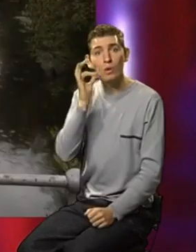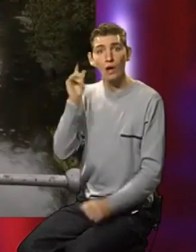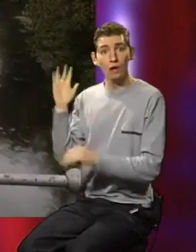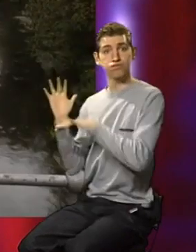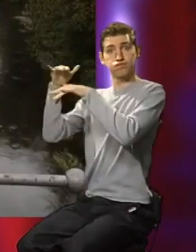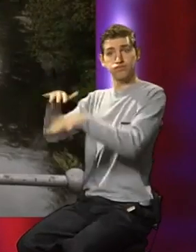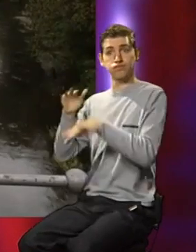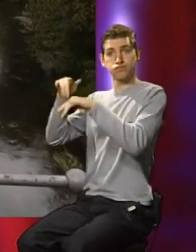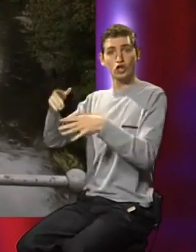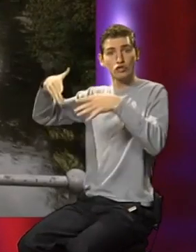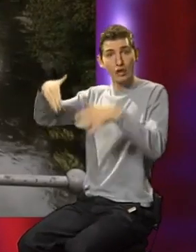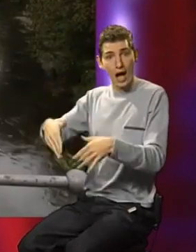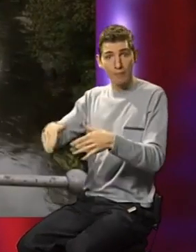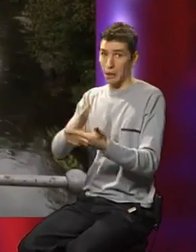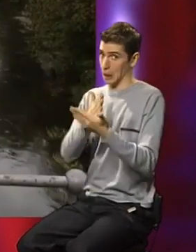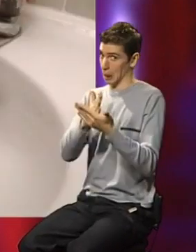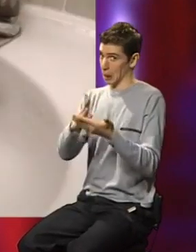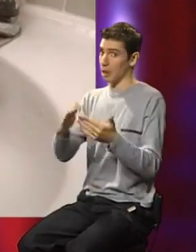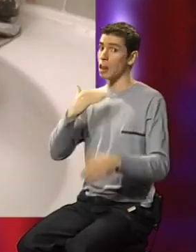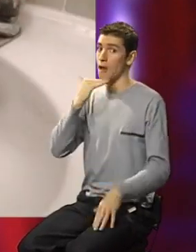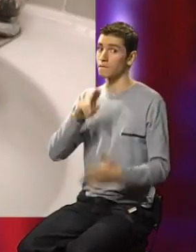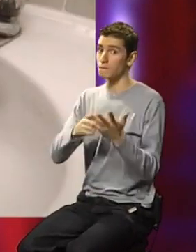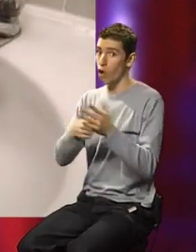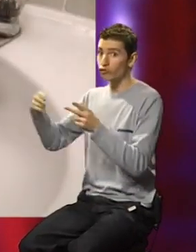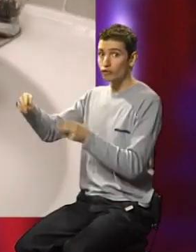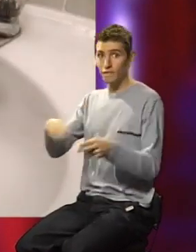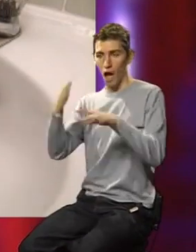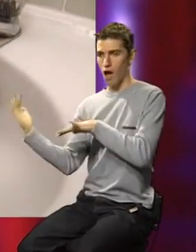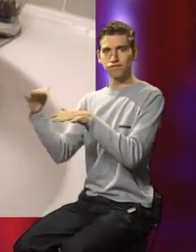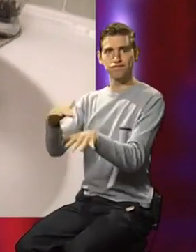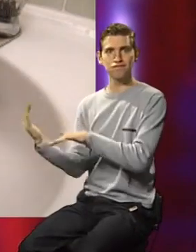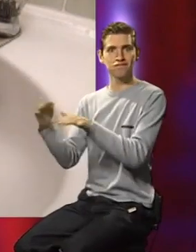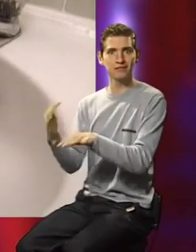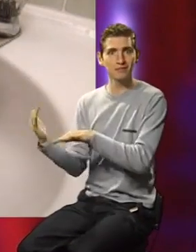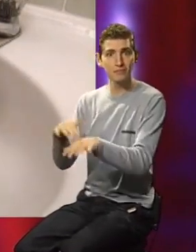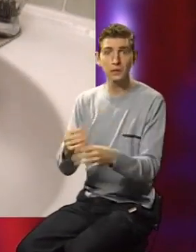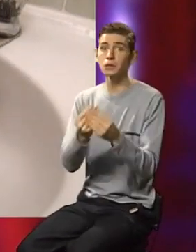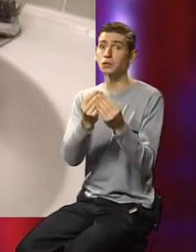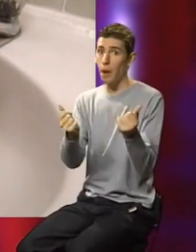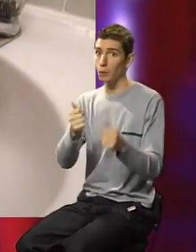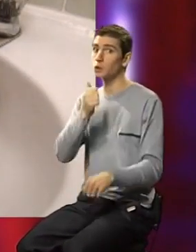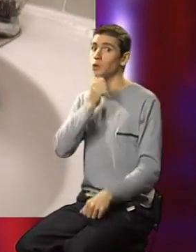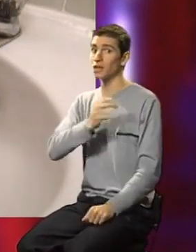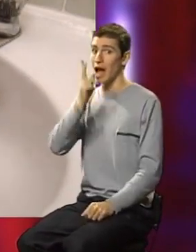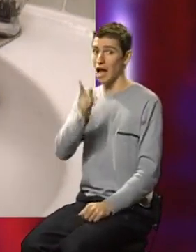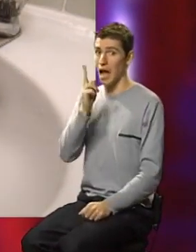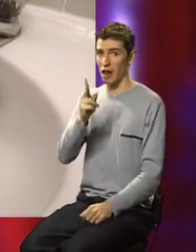is clean enough for rivers, then some of it's gonna be used again.